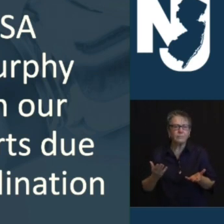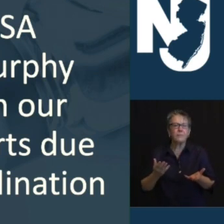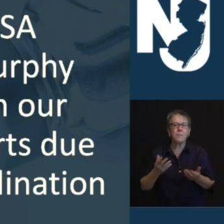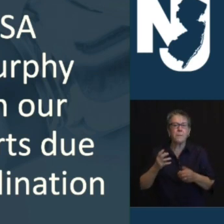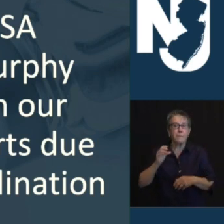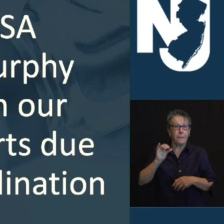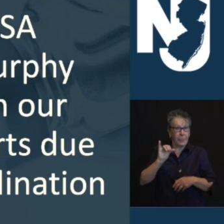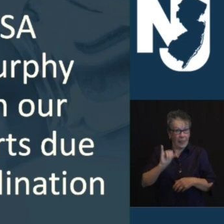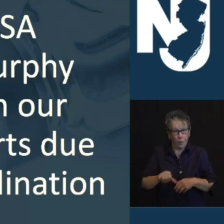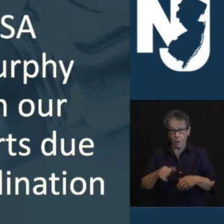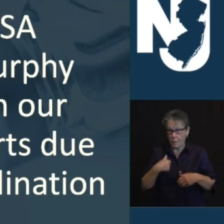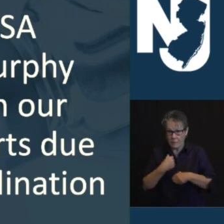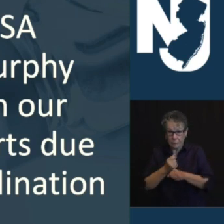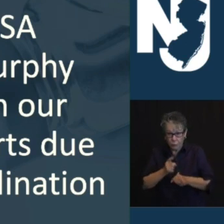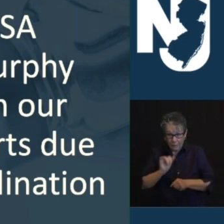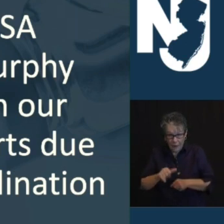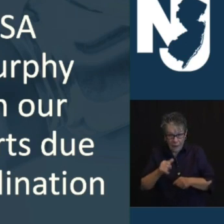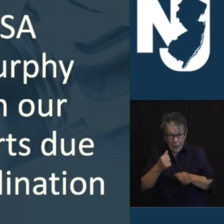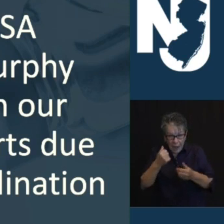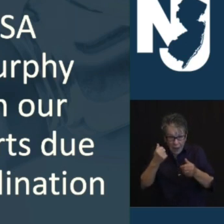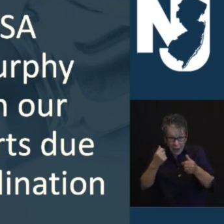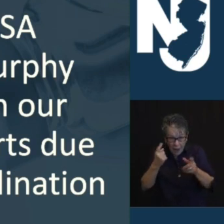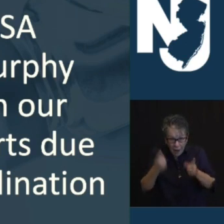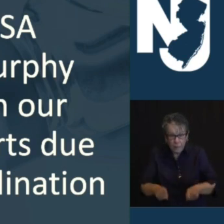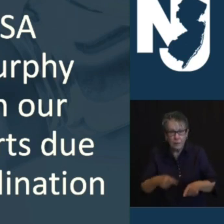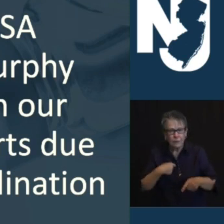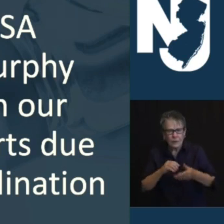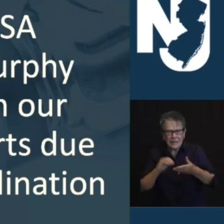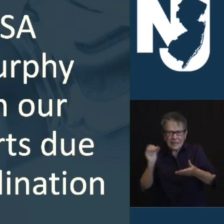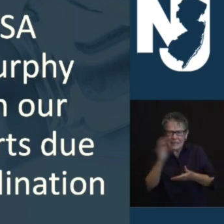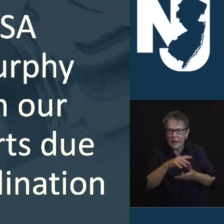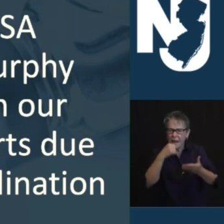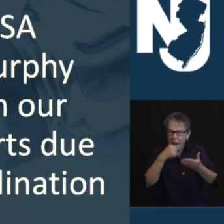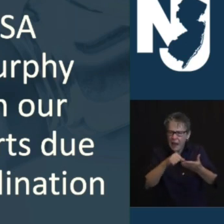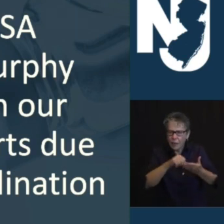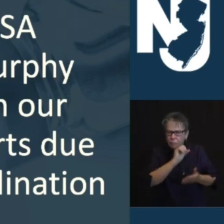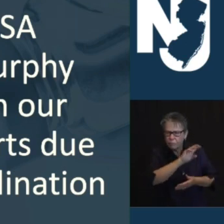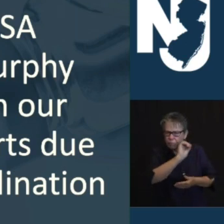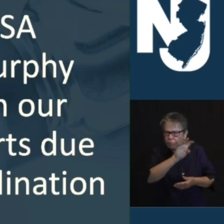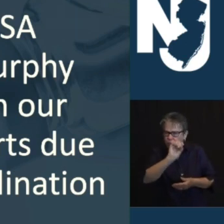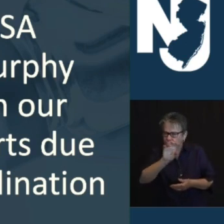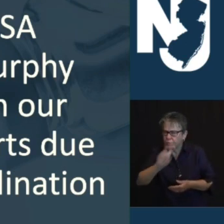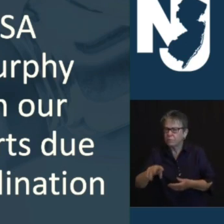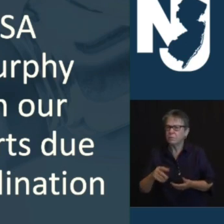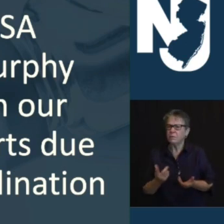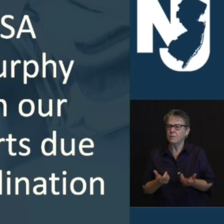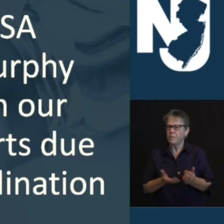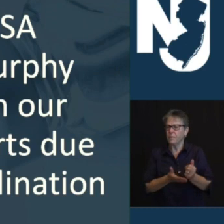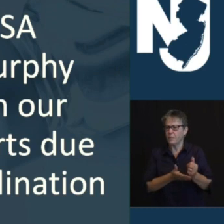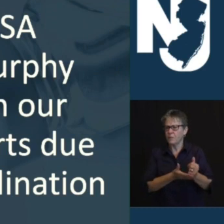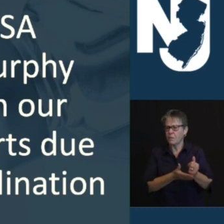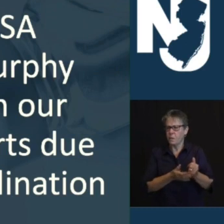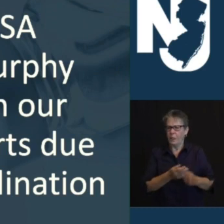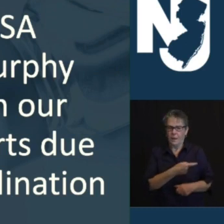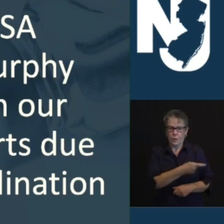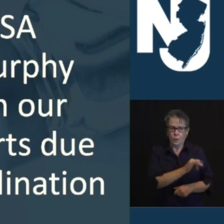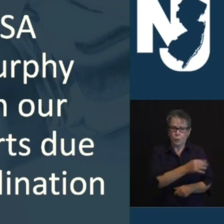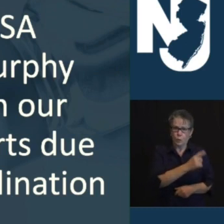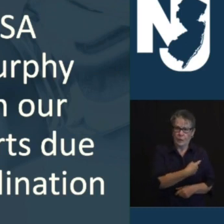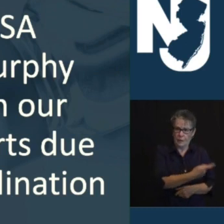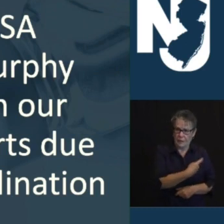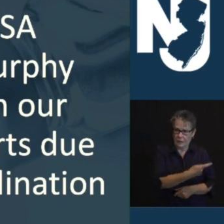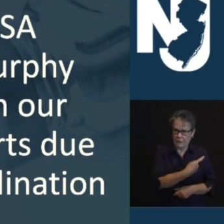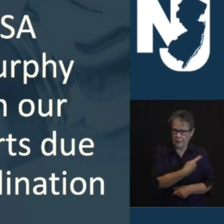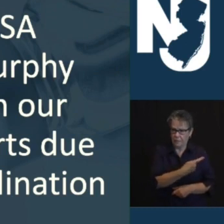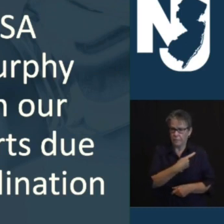partnership remains strong, Commissioner Judy Persichilli and I sent a letter to Emily Murphy, no